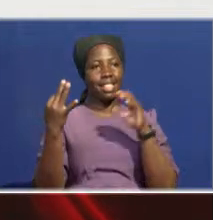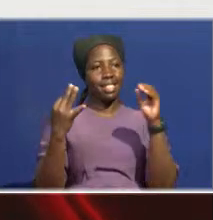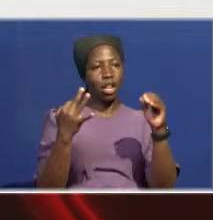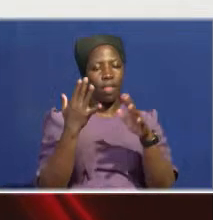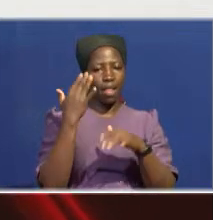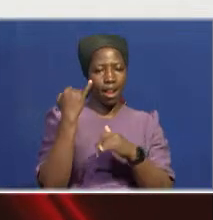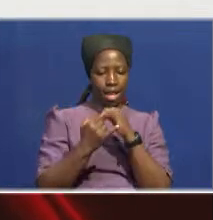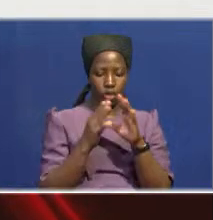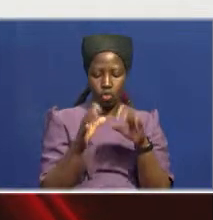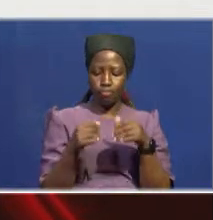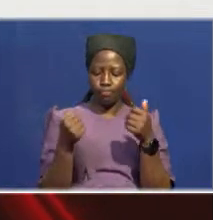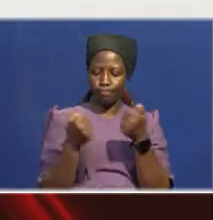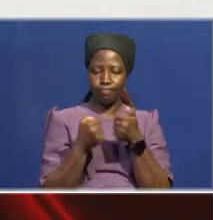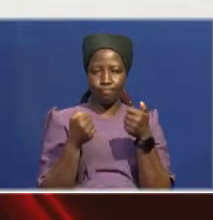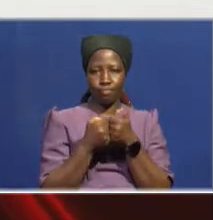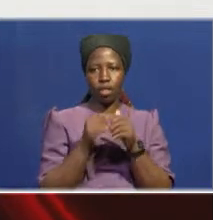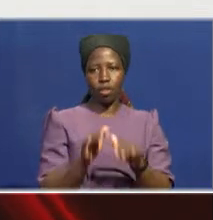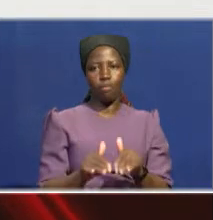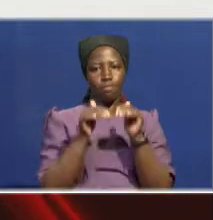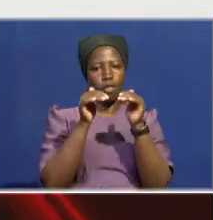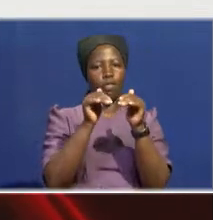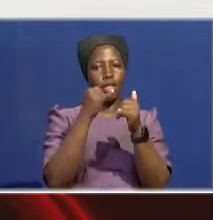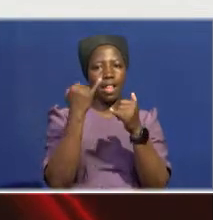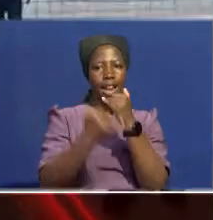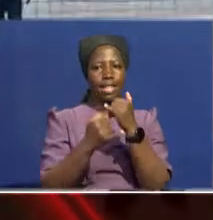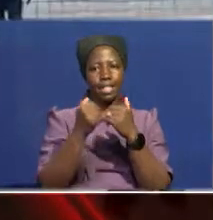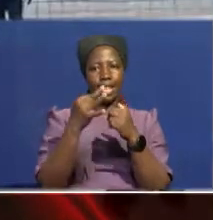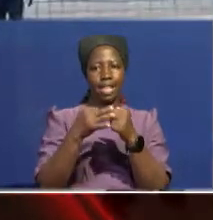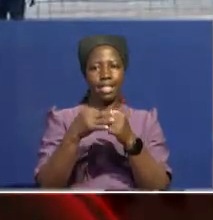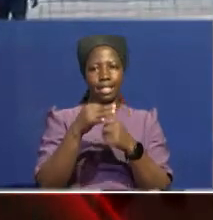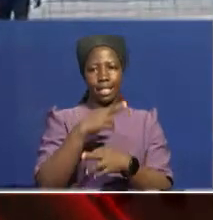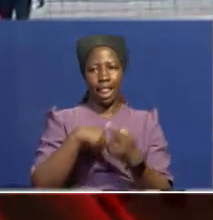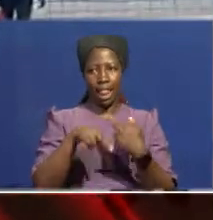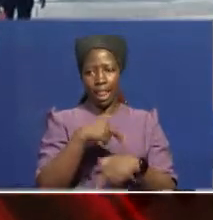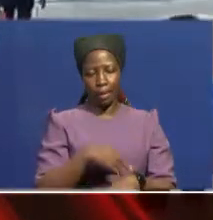B match to advance to the last 8.